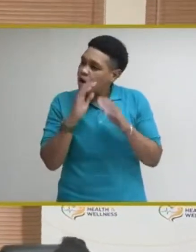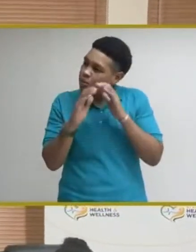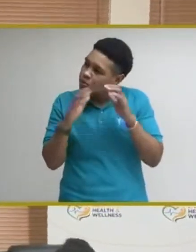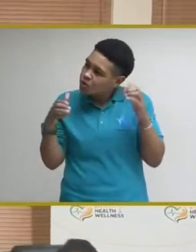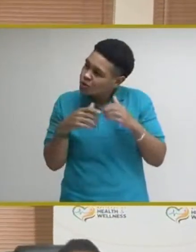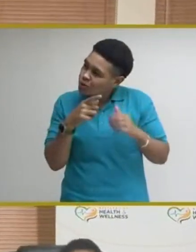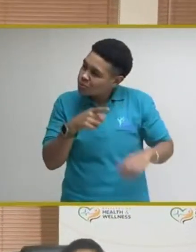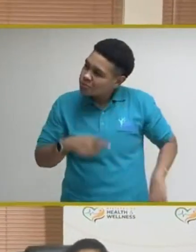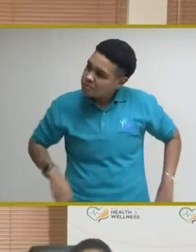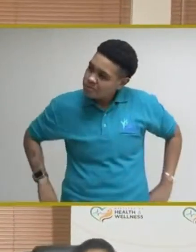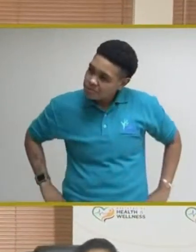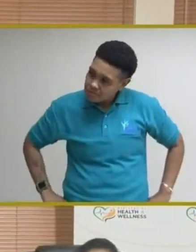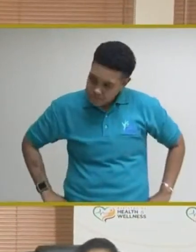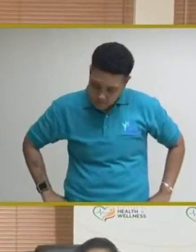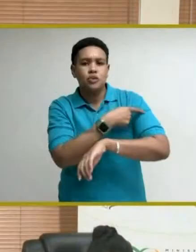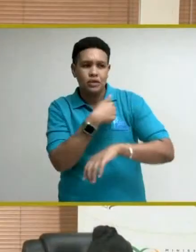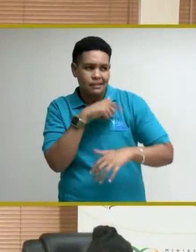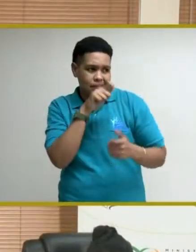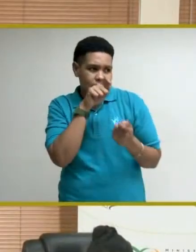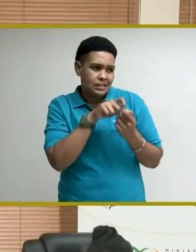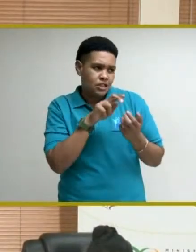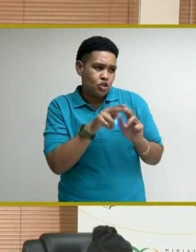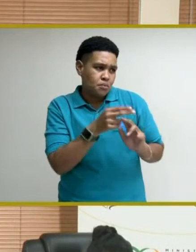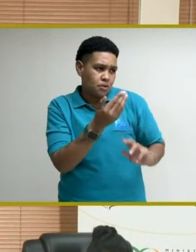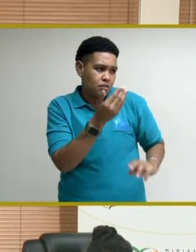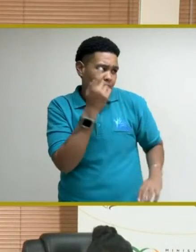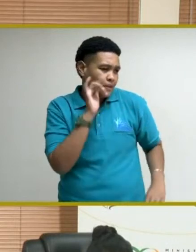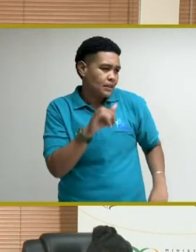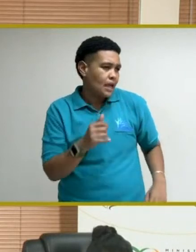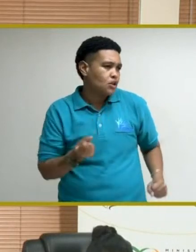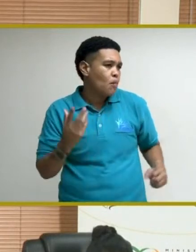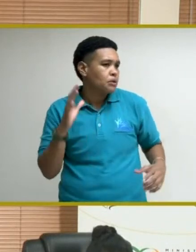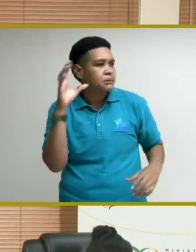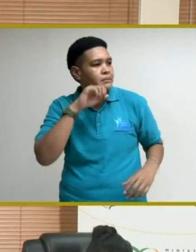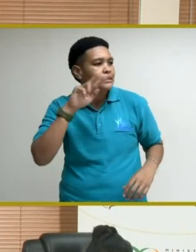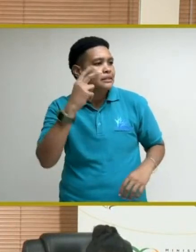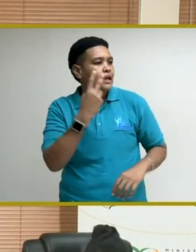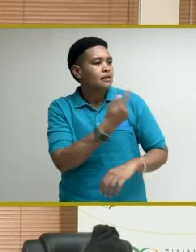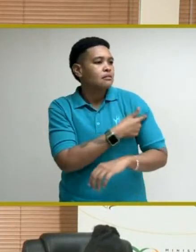appointments for the second dose of the vaccine. I wanted to ask whether you had yet.